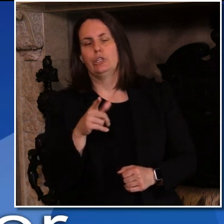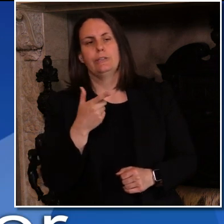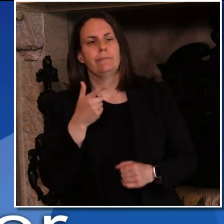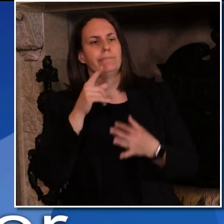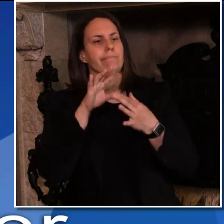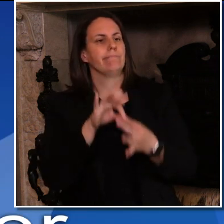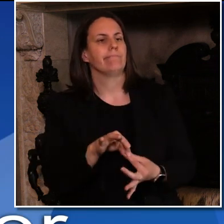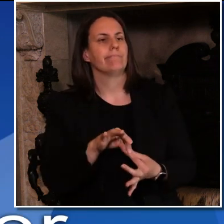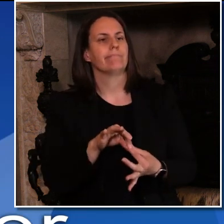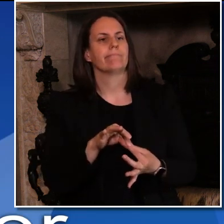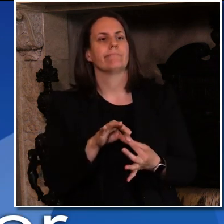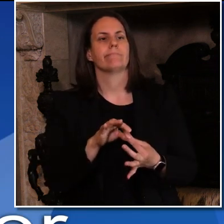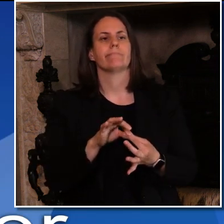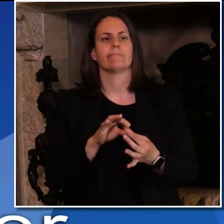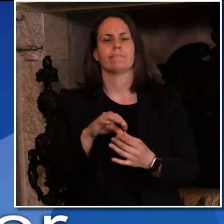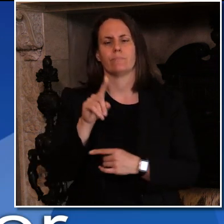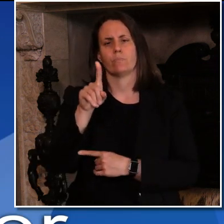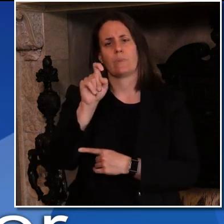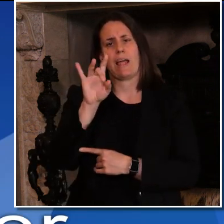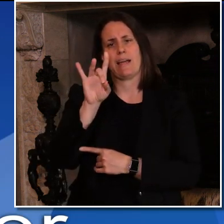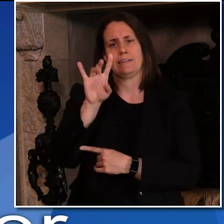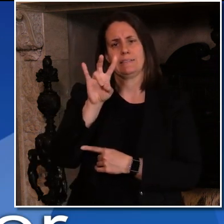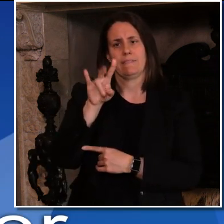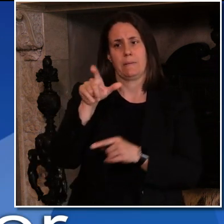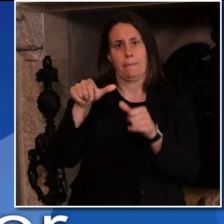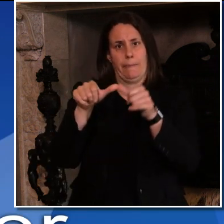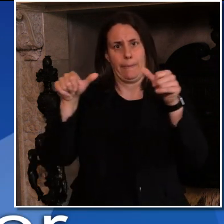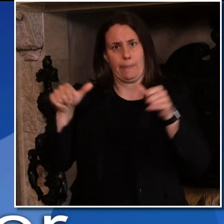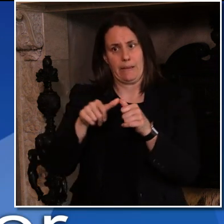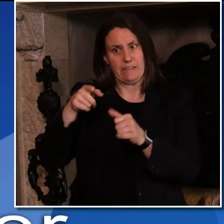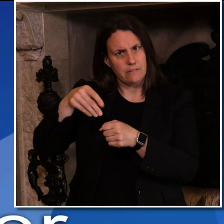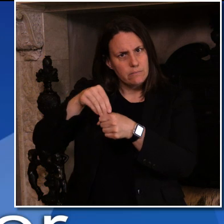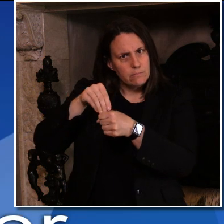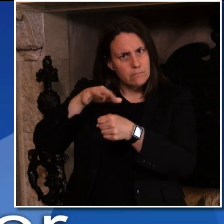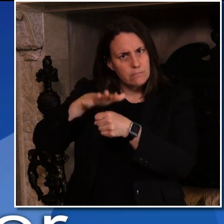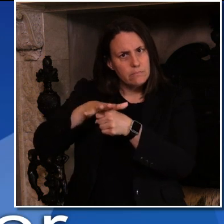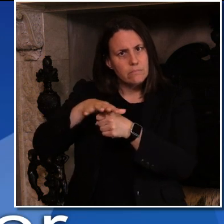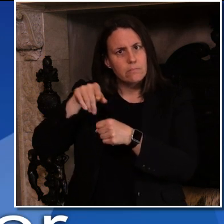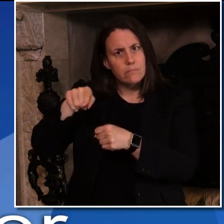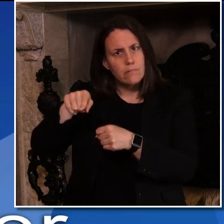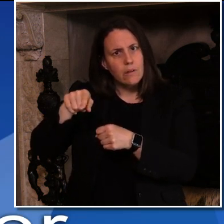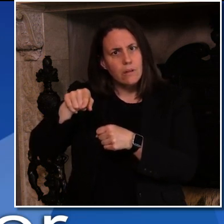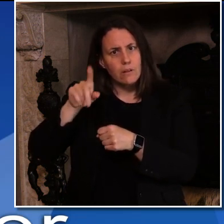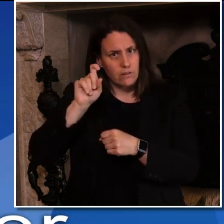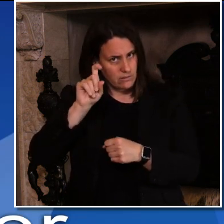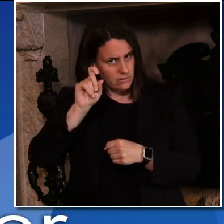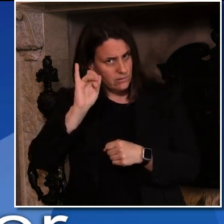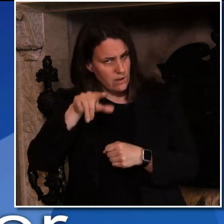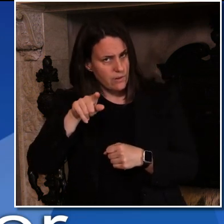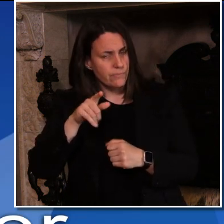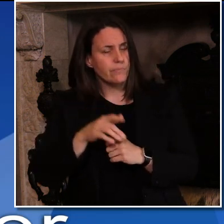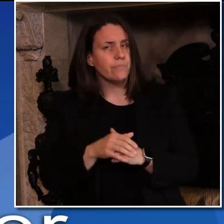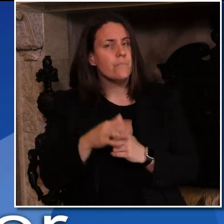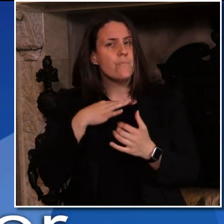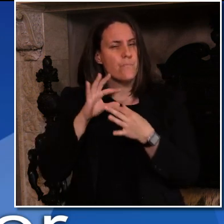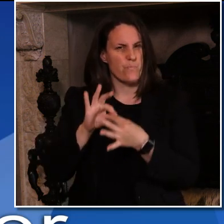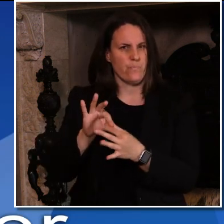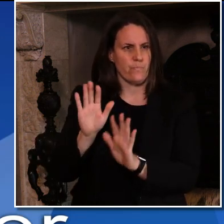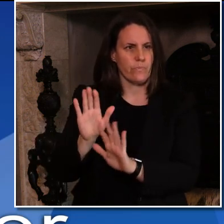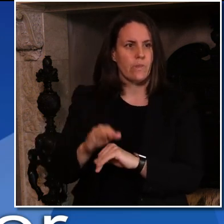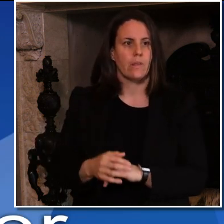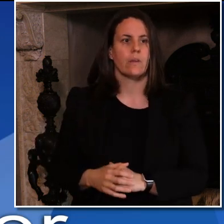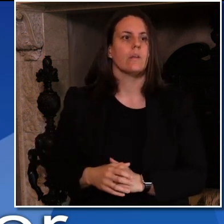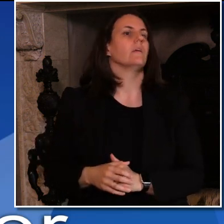187 facilities that we're talking about here where we've seen outbreaks. My question is, what is the state doing to try and catch